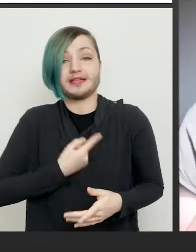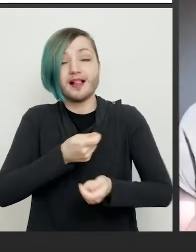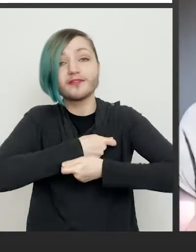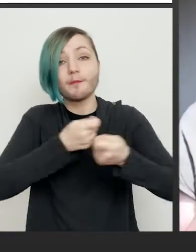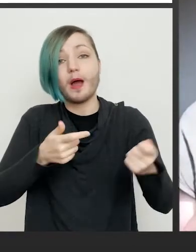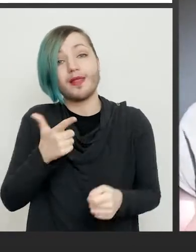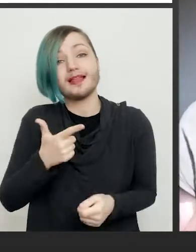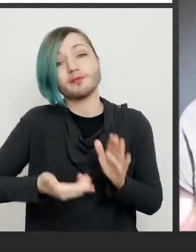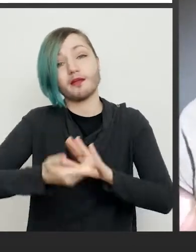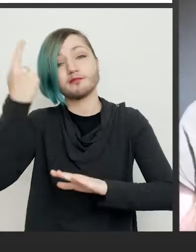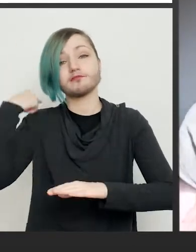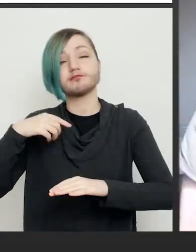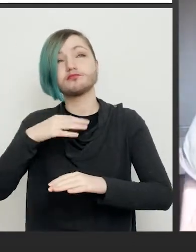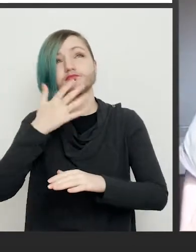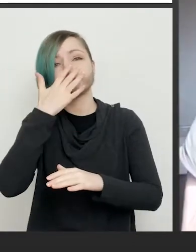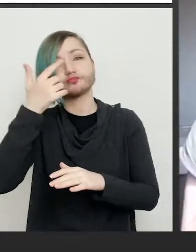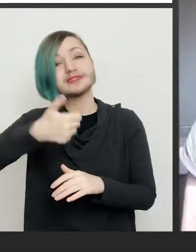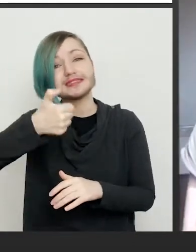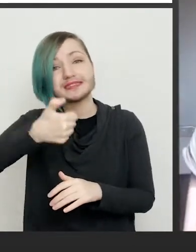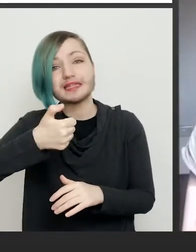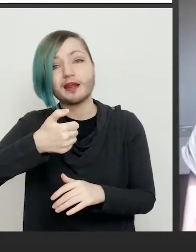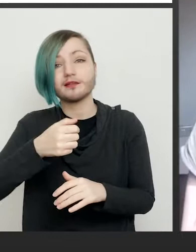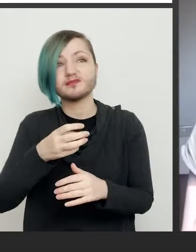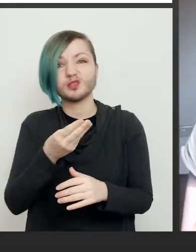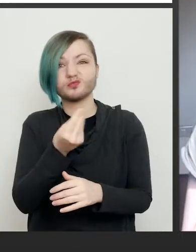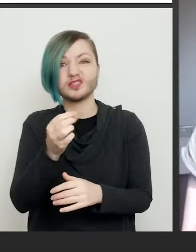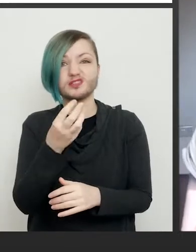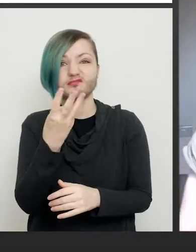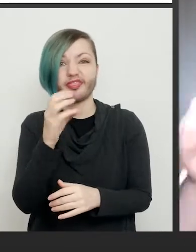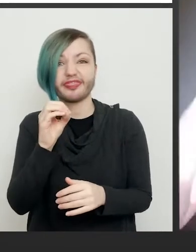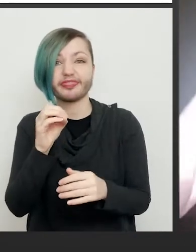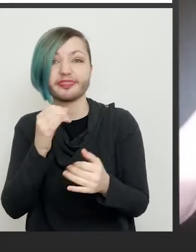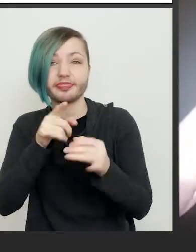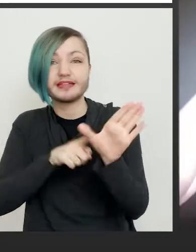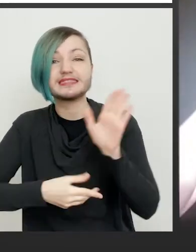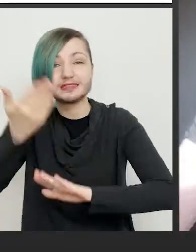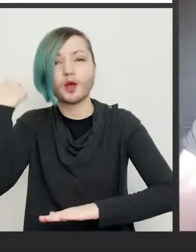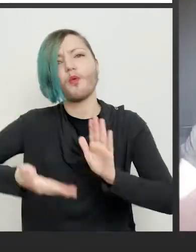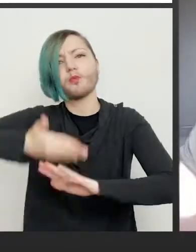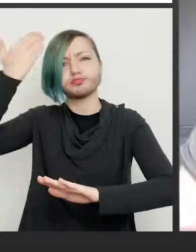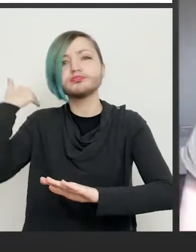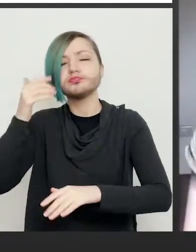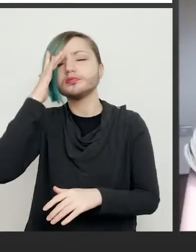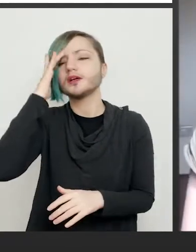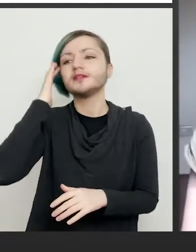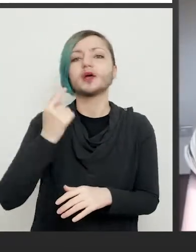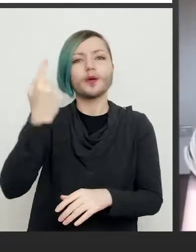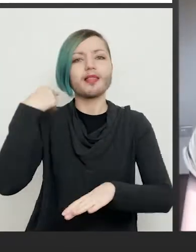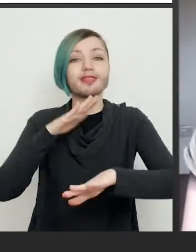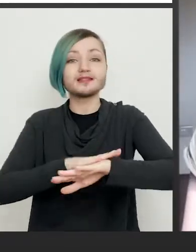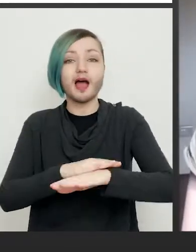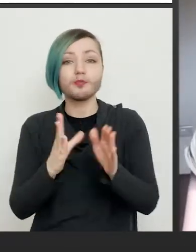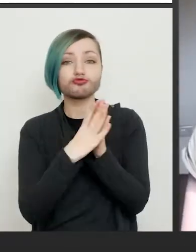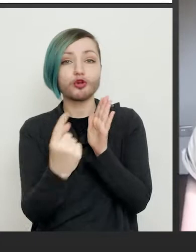was 16 years old. So that's, well, almost 3 decades ago now, a long, long time ago. And at the time, there were no role